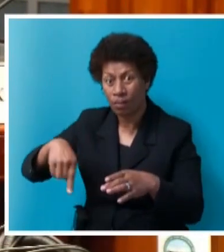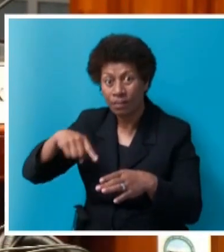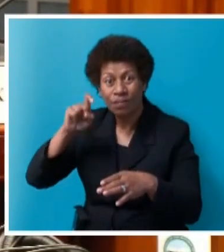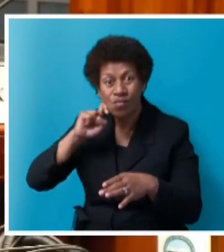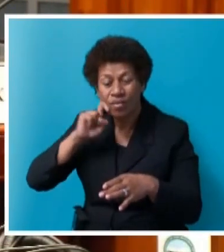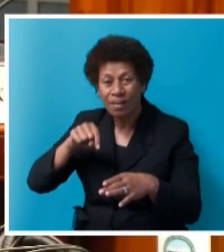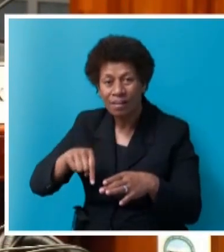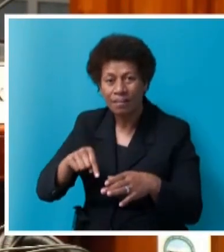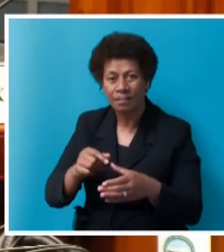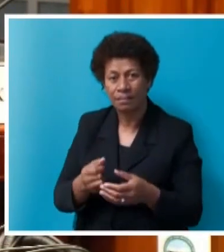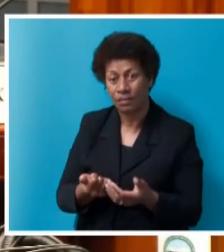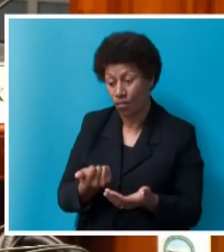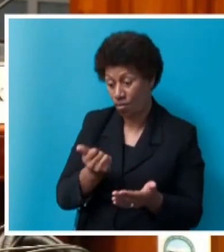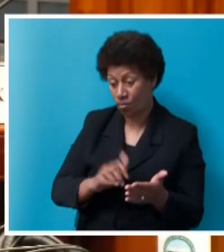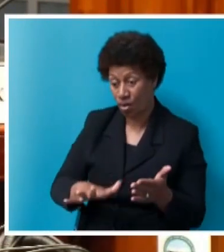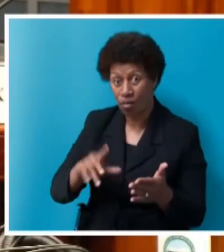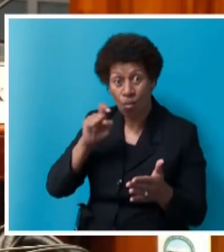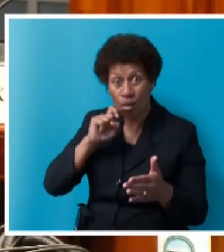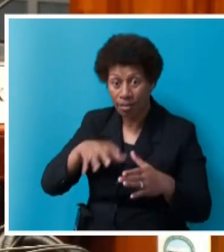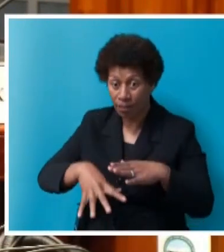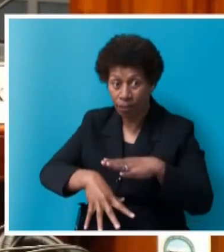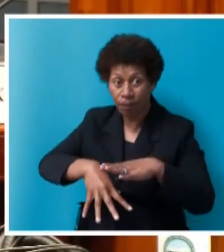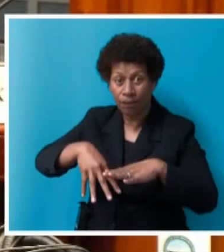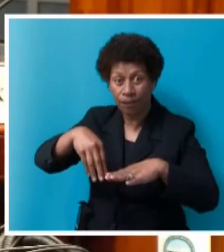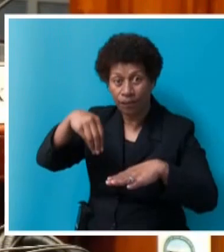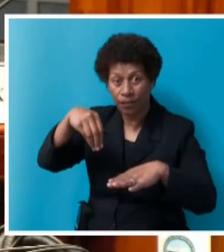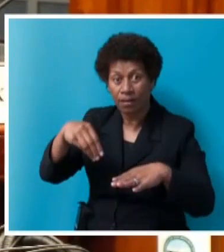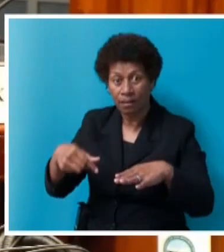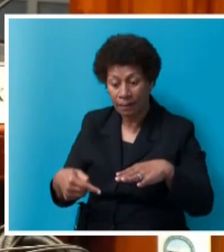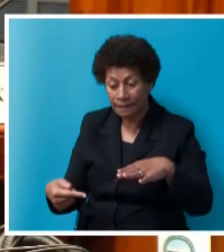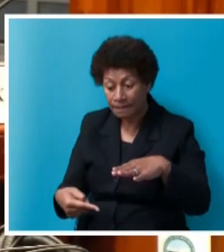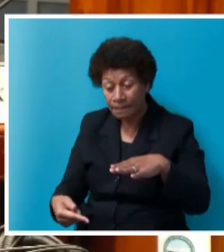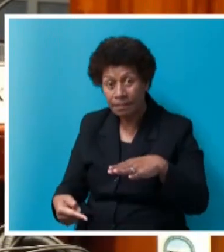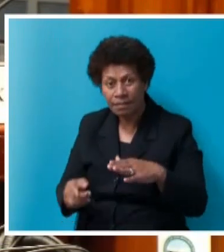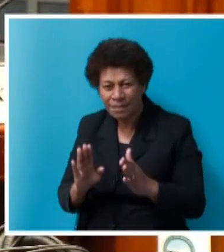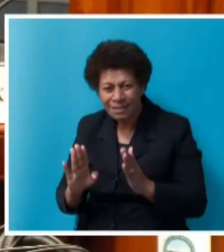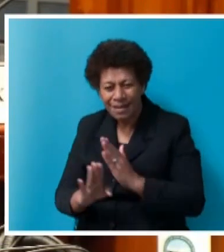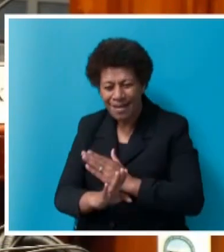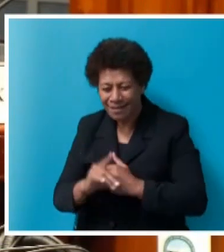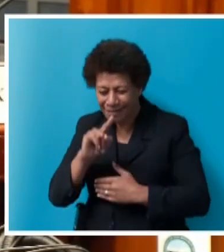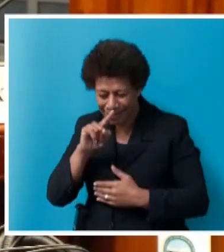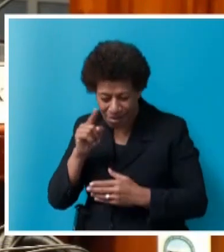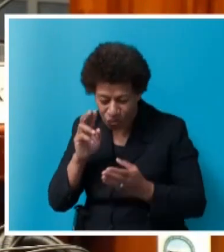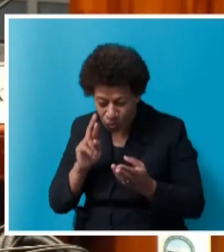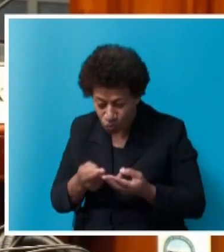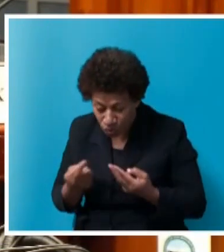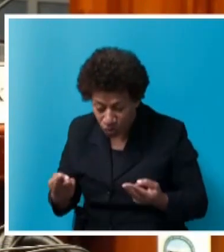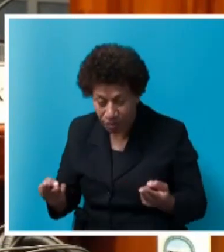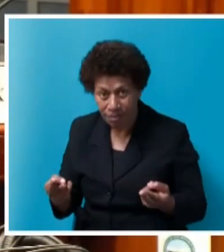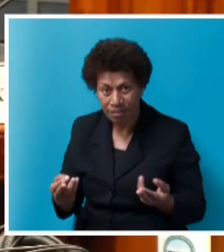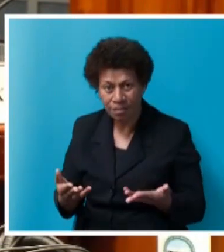as groundwater is an abstract and hidden resource, no method is without